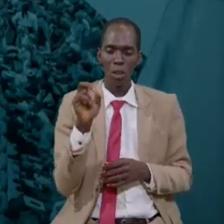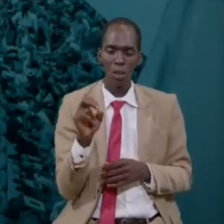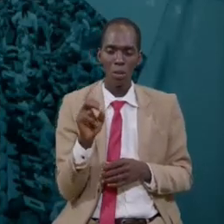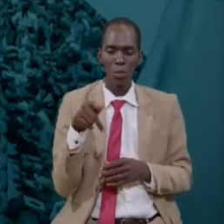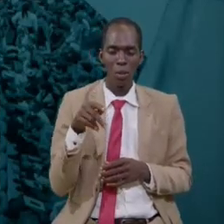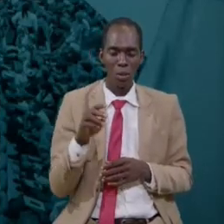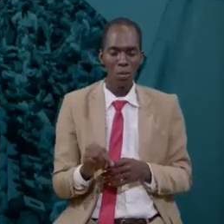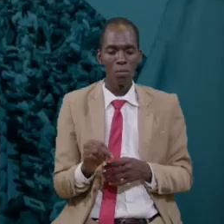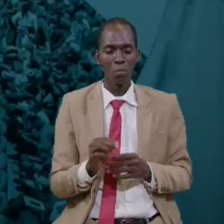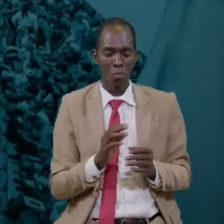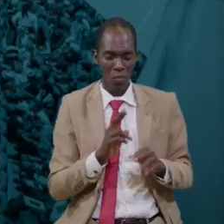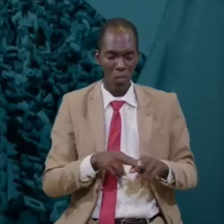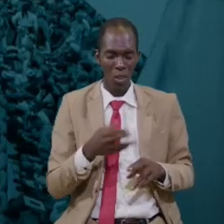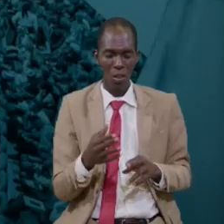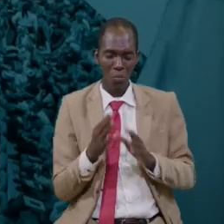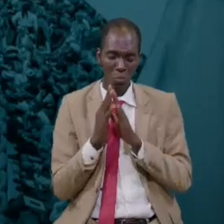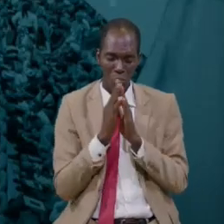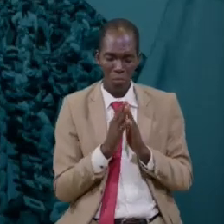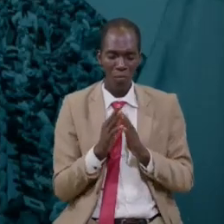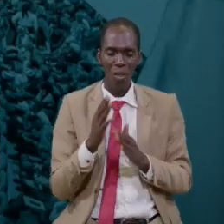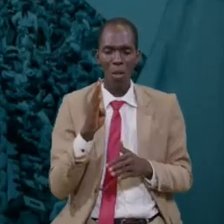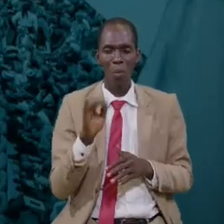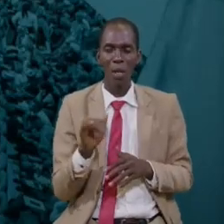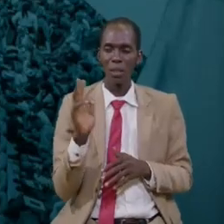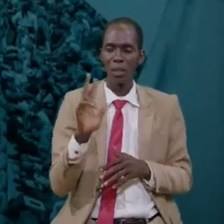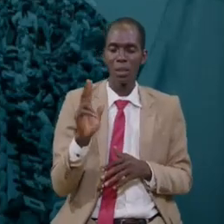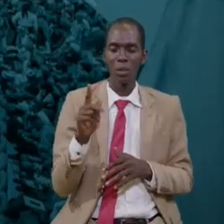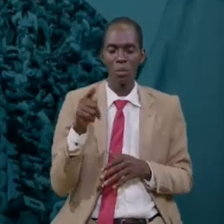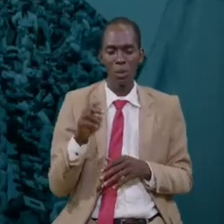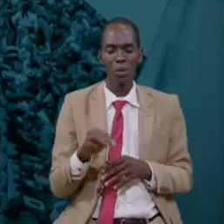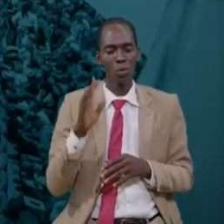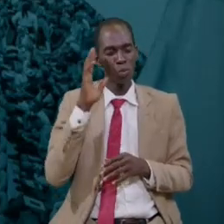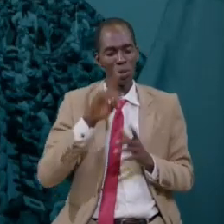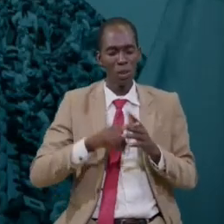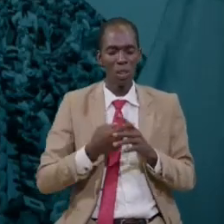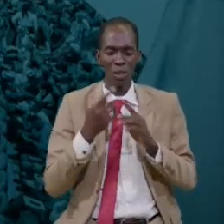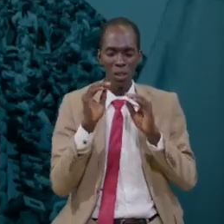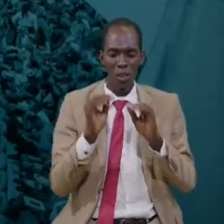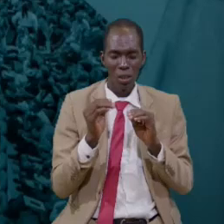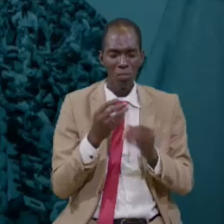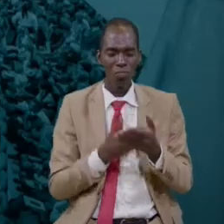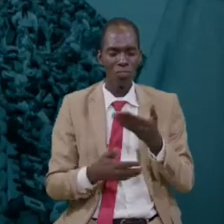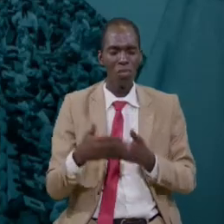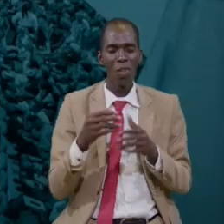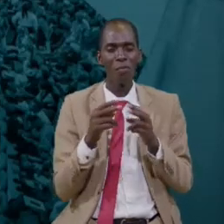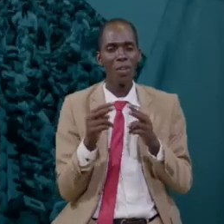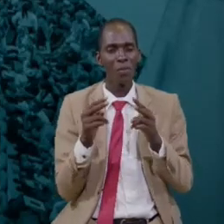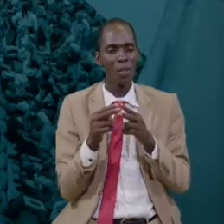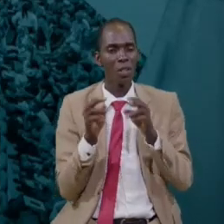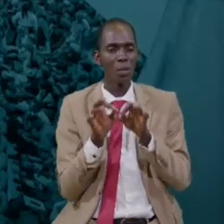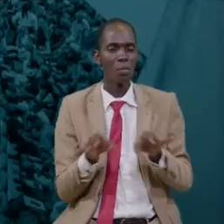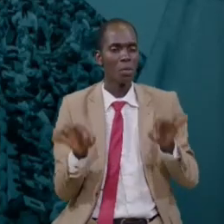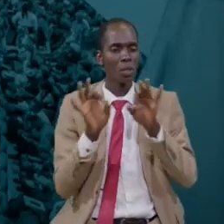3 o'clock, we start the teaching and the interaction. Very, very important. And those who